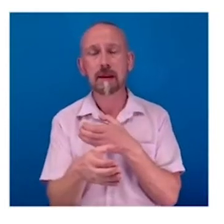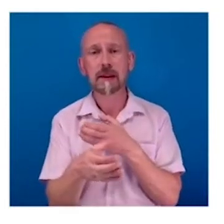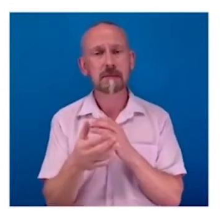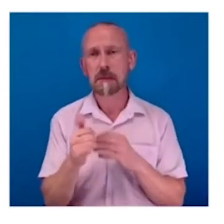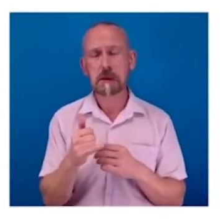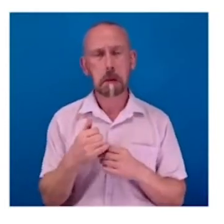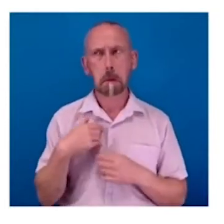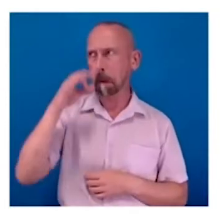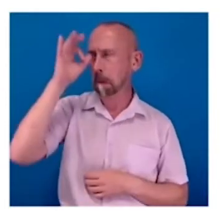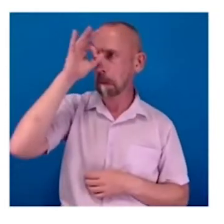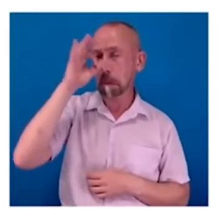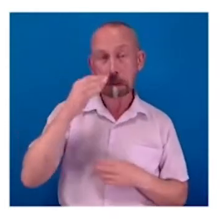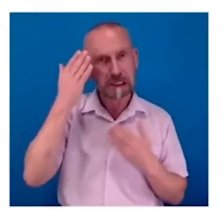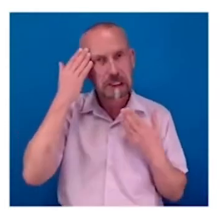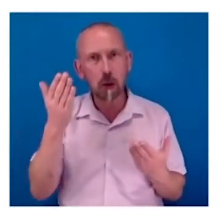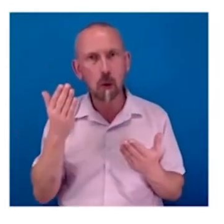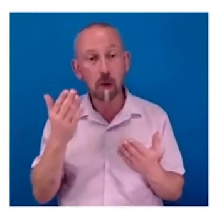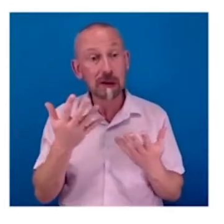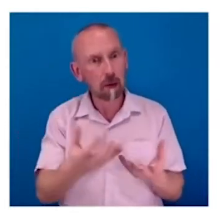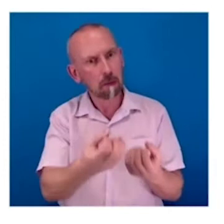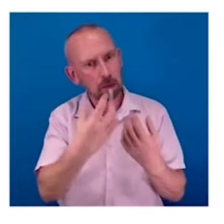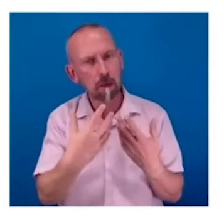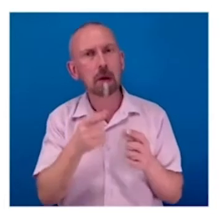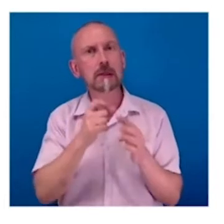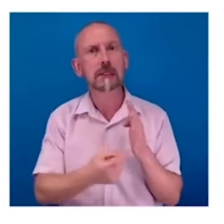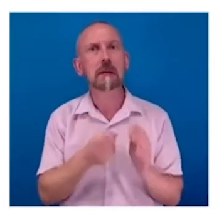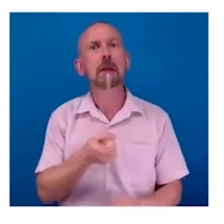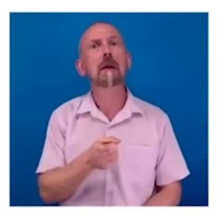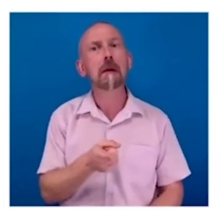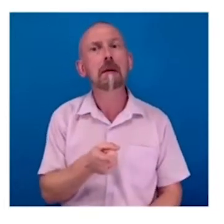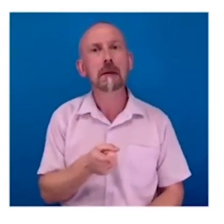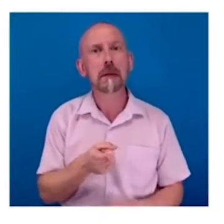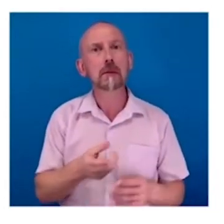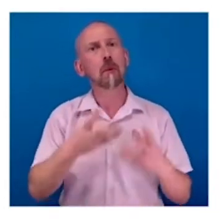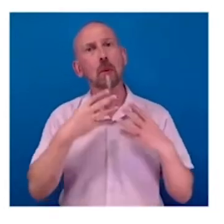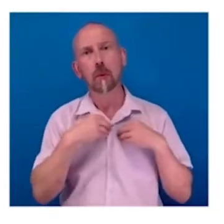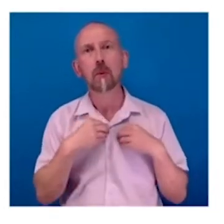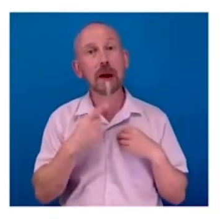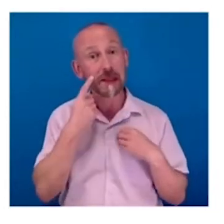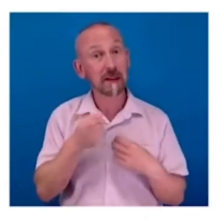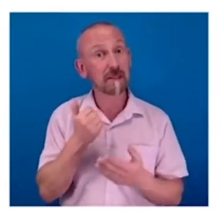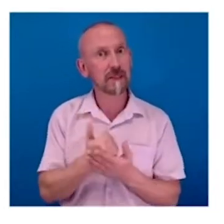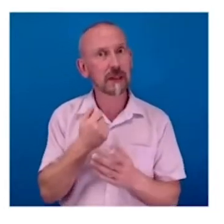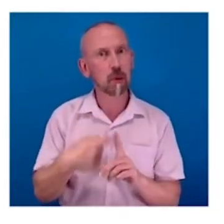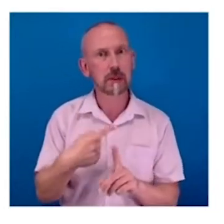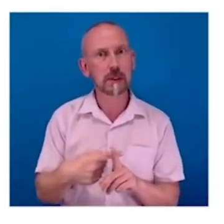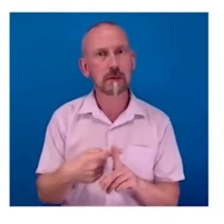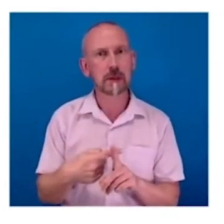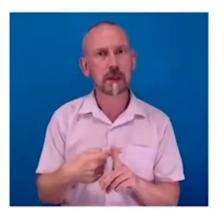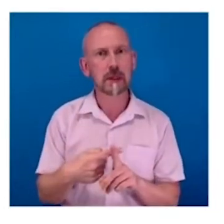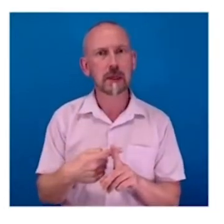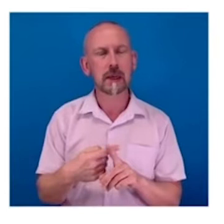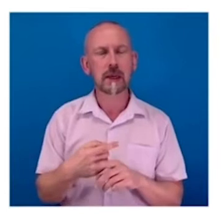known about people with disabilities, and I think that's also really, really good. Oh wow, Sam, this is Christopher. That's